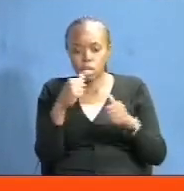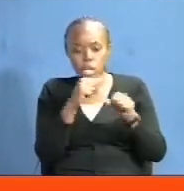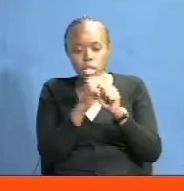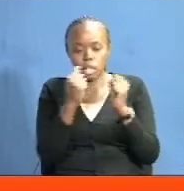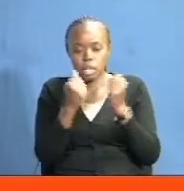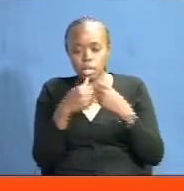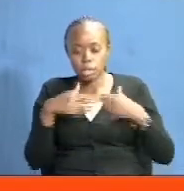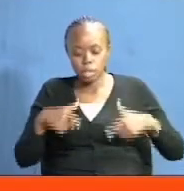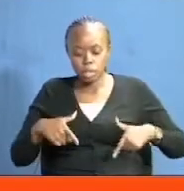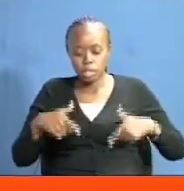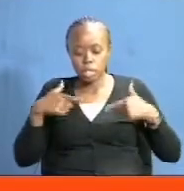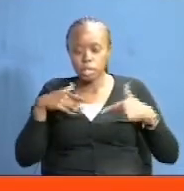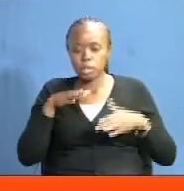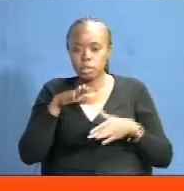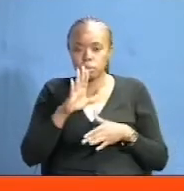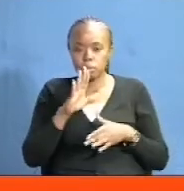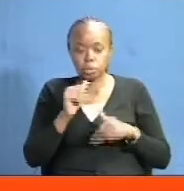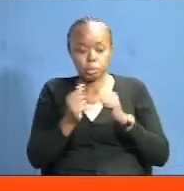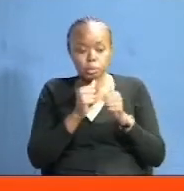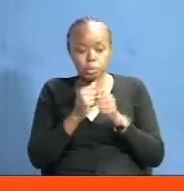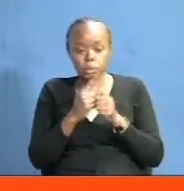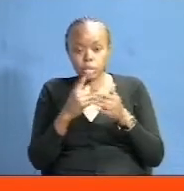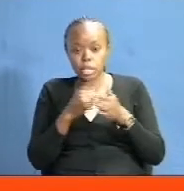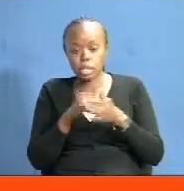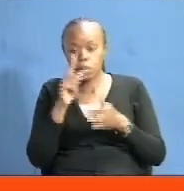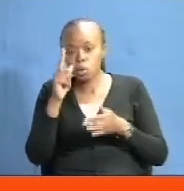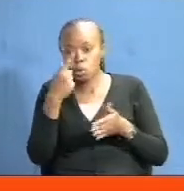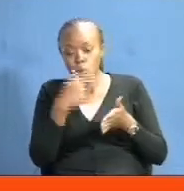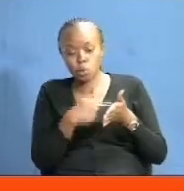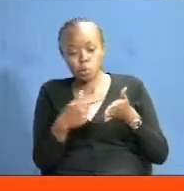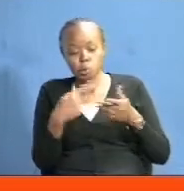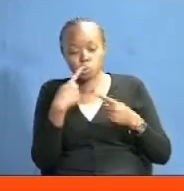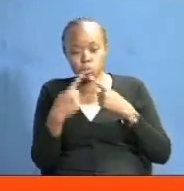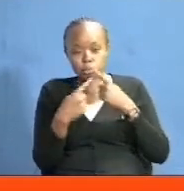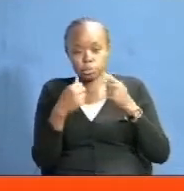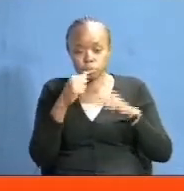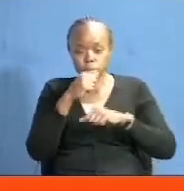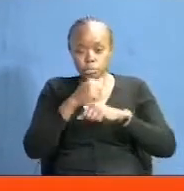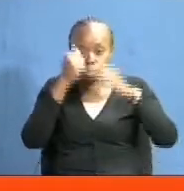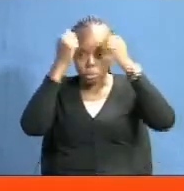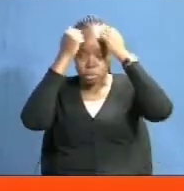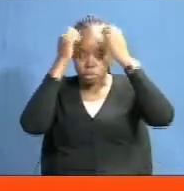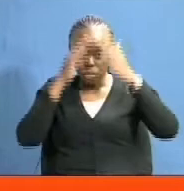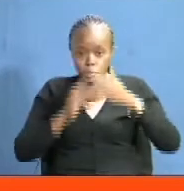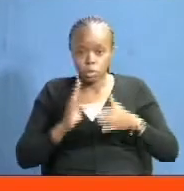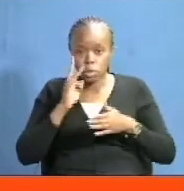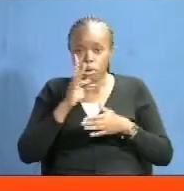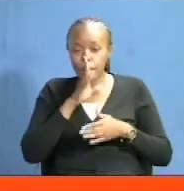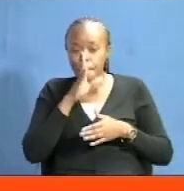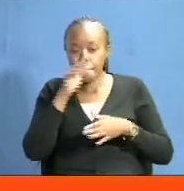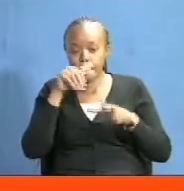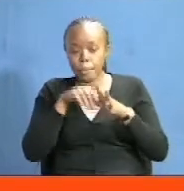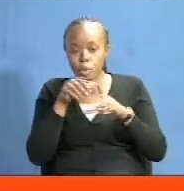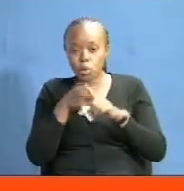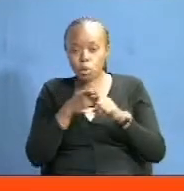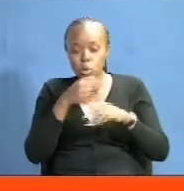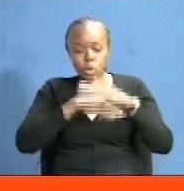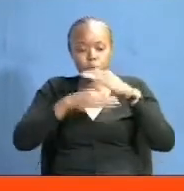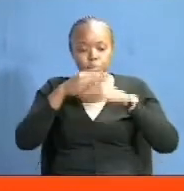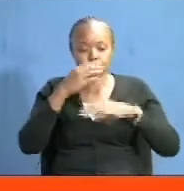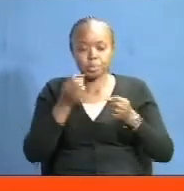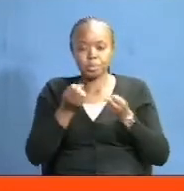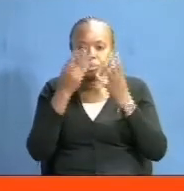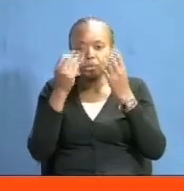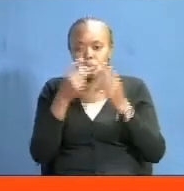lives. Within that 1 week, when we told students that we will be bringing voter registration to their universities, so many of them